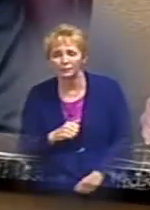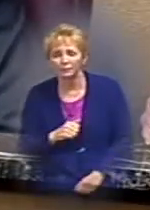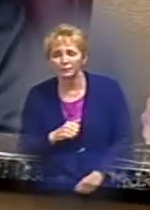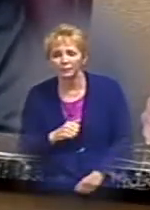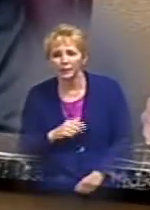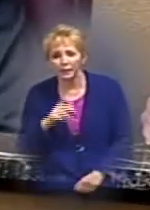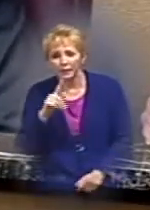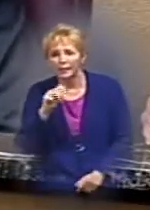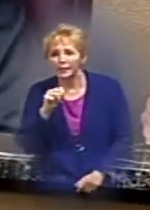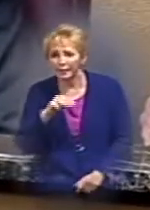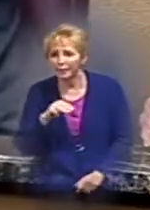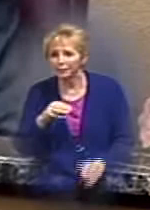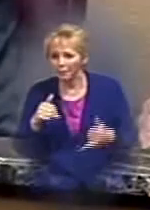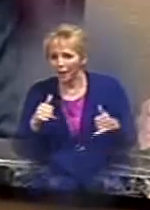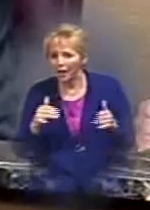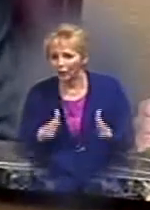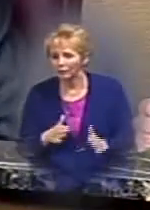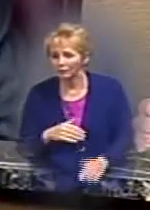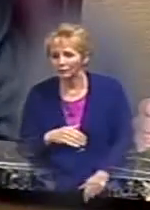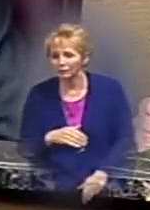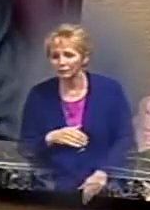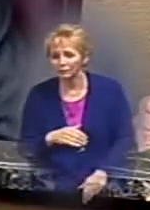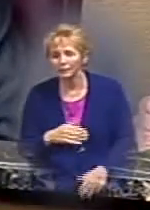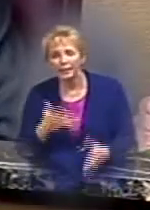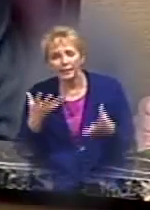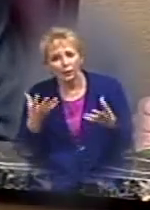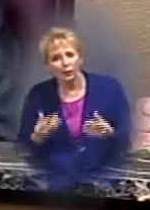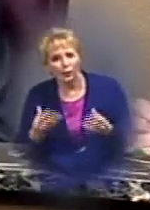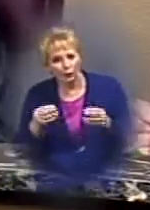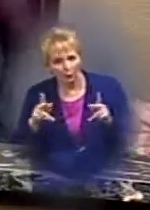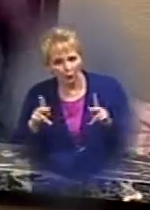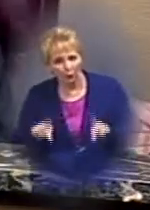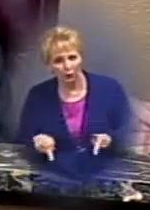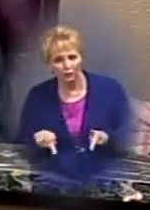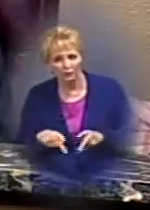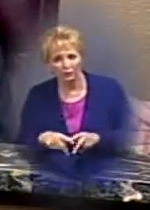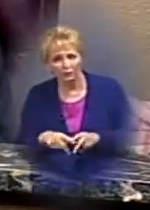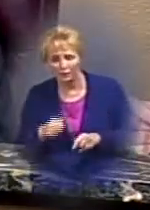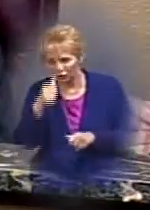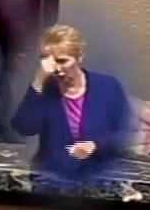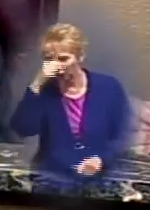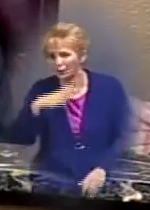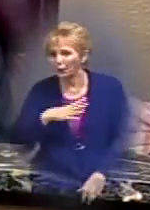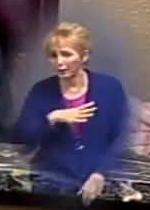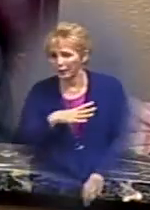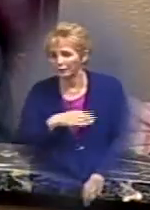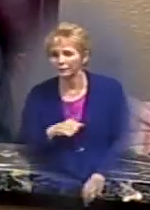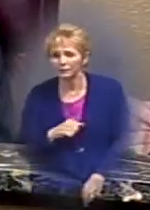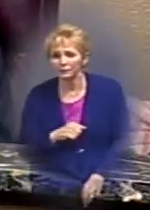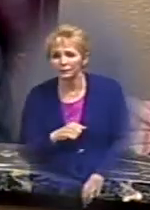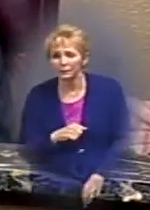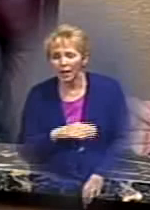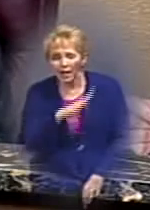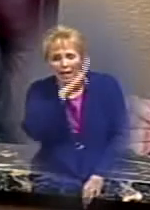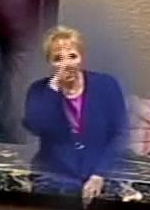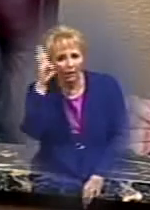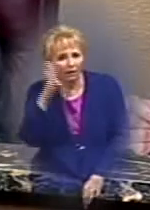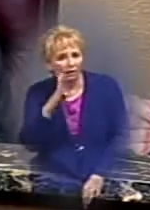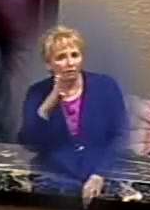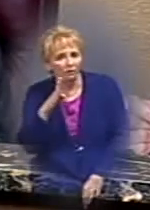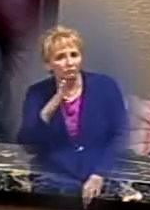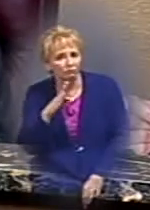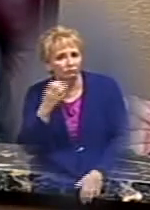team player, a gentle person, a gentleman. Never a harsh